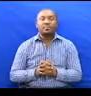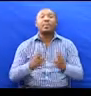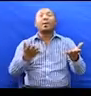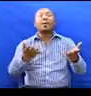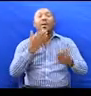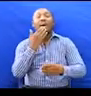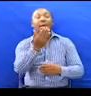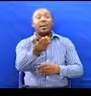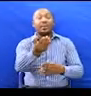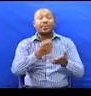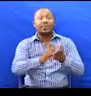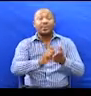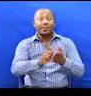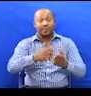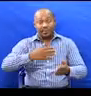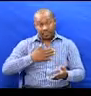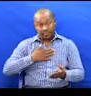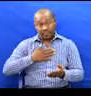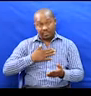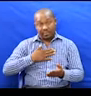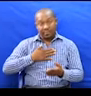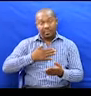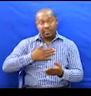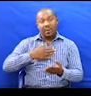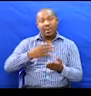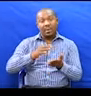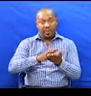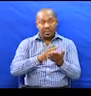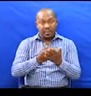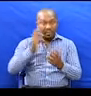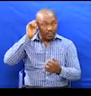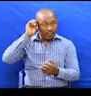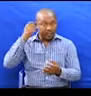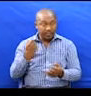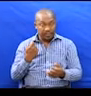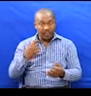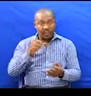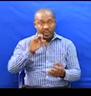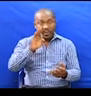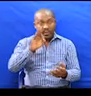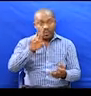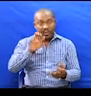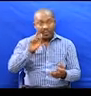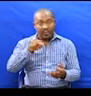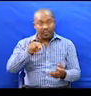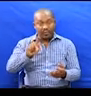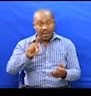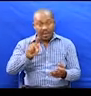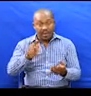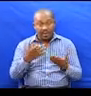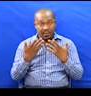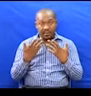Hello student, my name is Marcus Kipangure and I'll be with you in this session, and our subject today